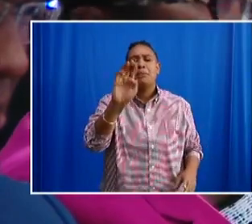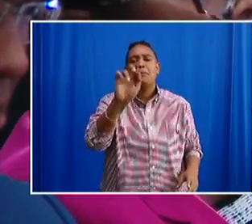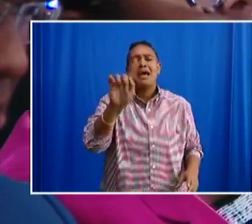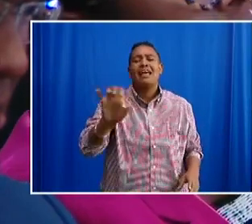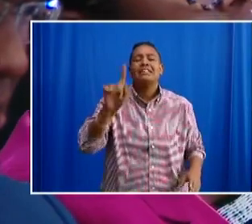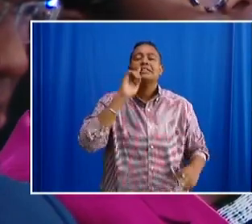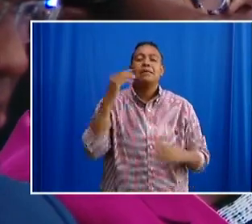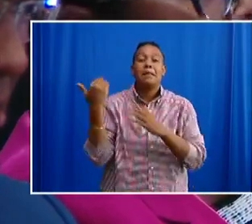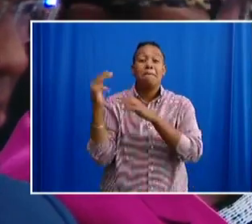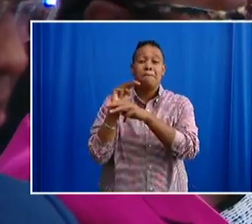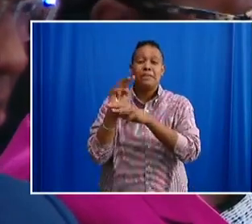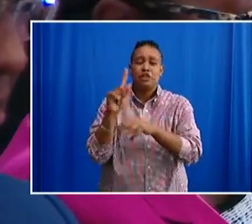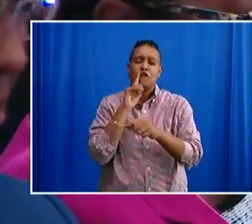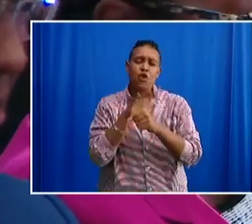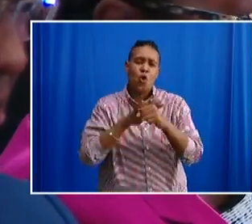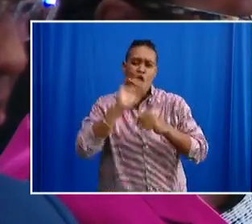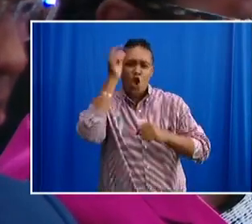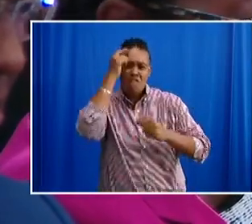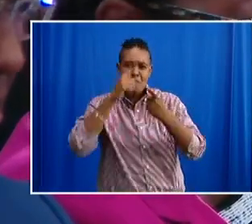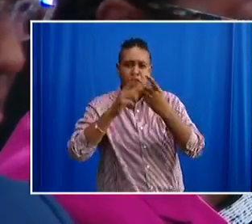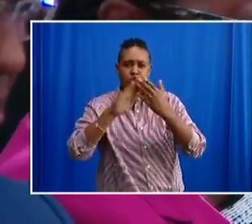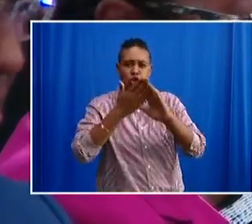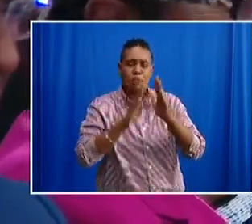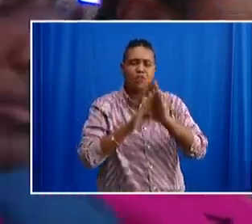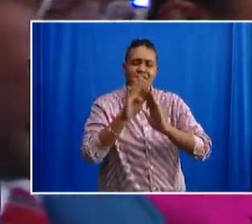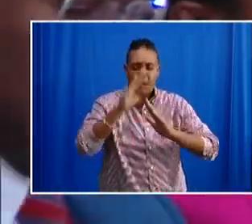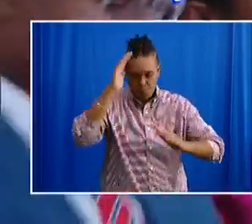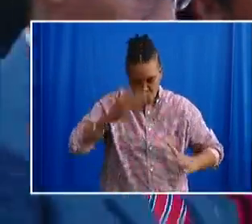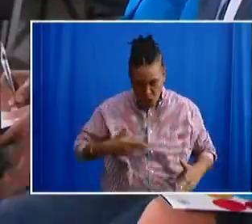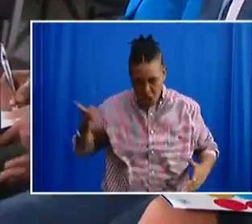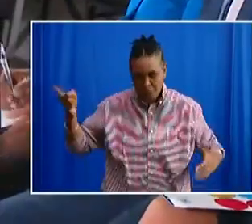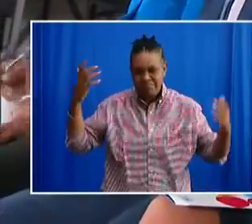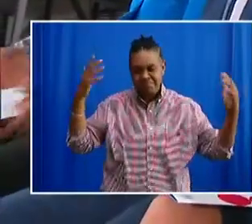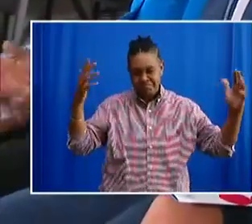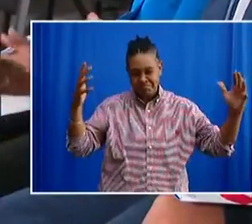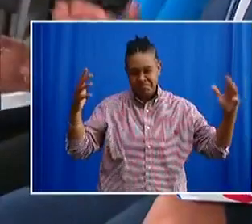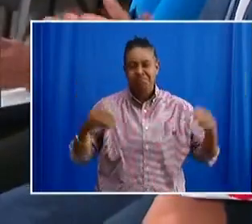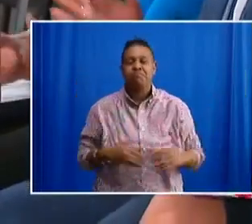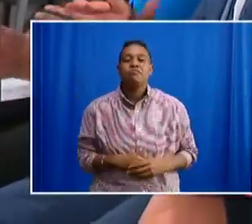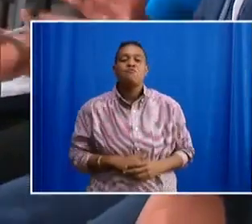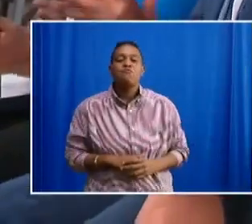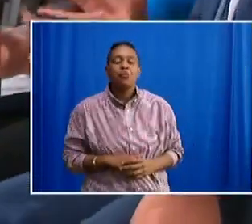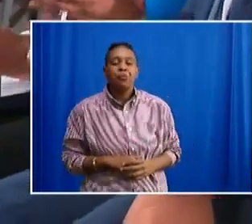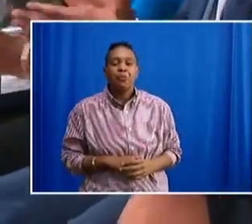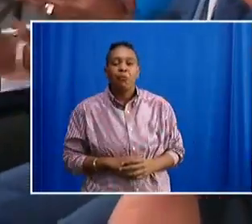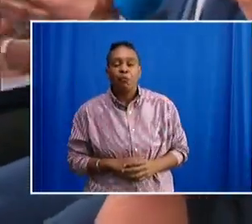of Local Government and Community Development. Welcome the minister.